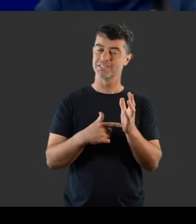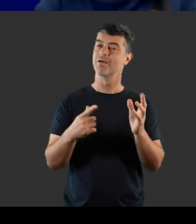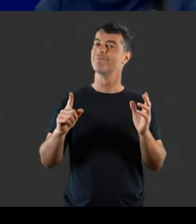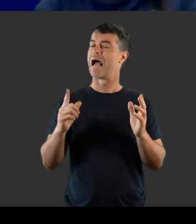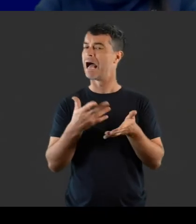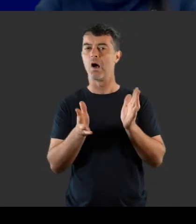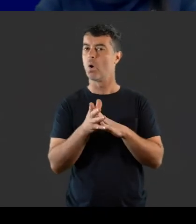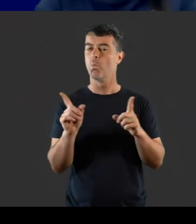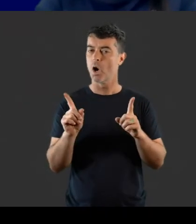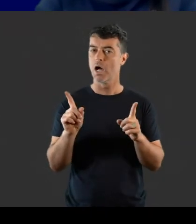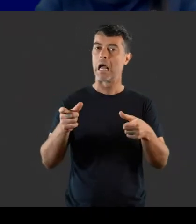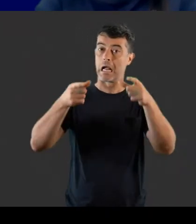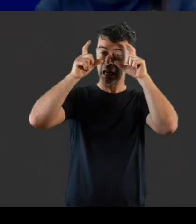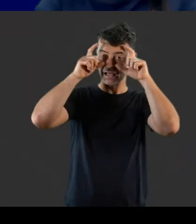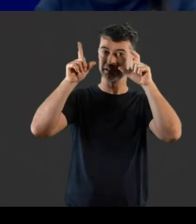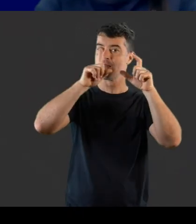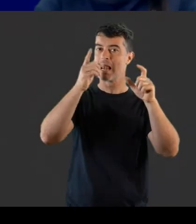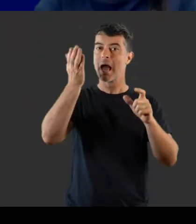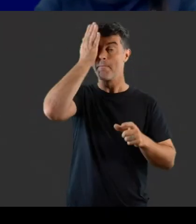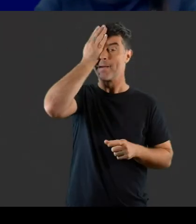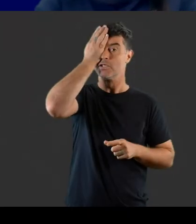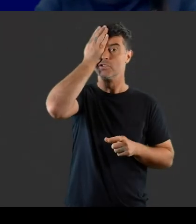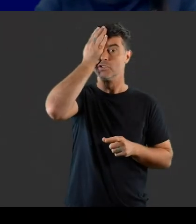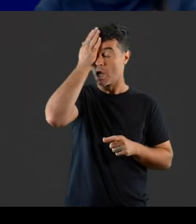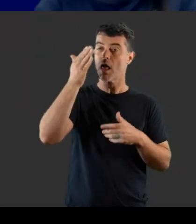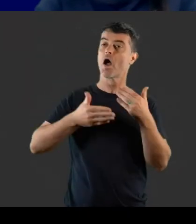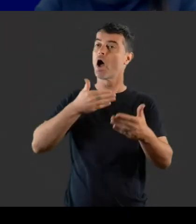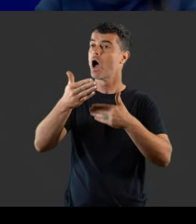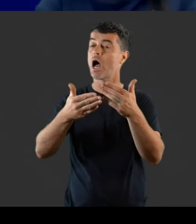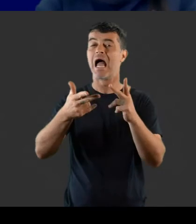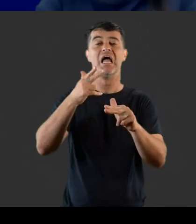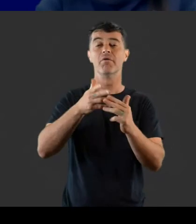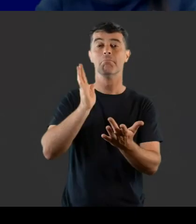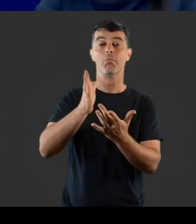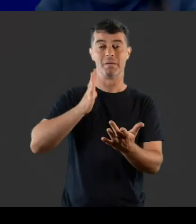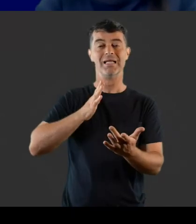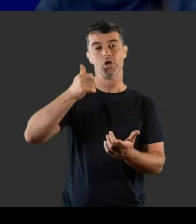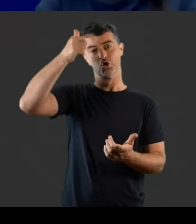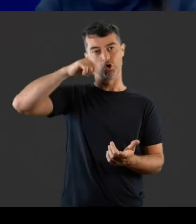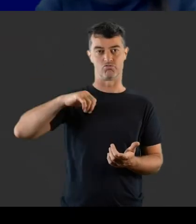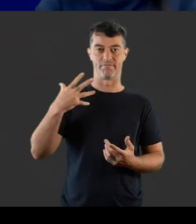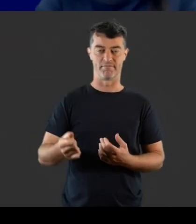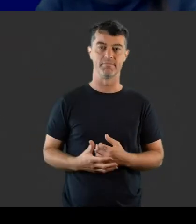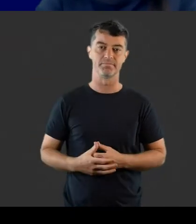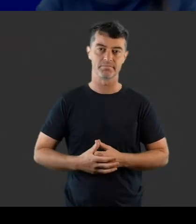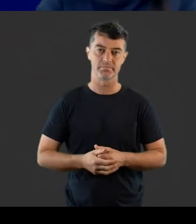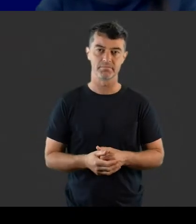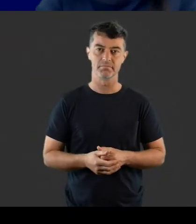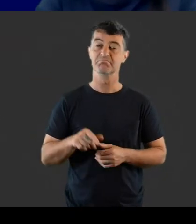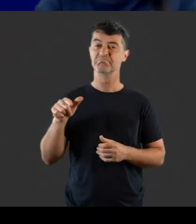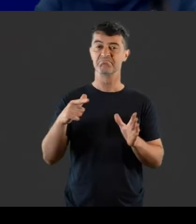This is treated first with glasses, then with patching, then with surgery, if needed.